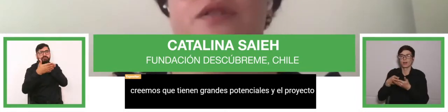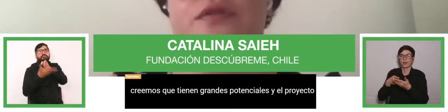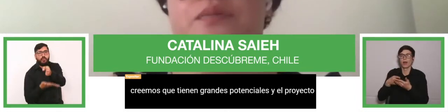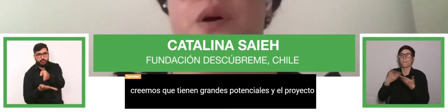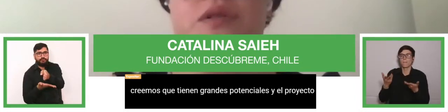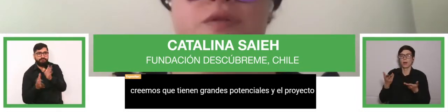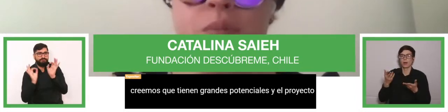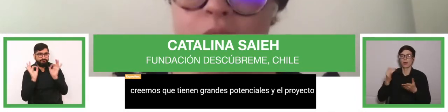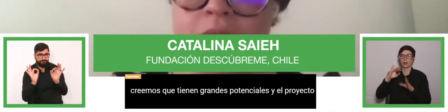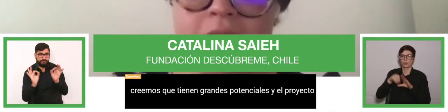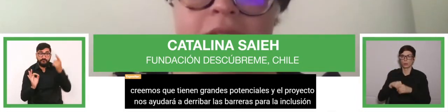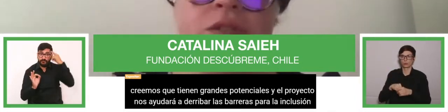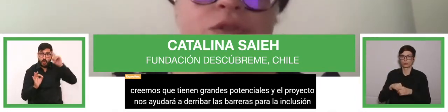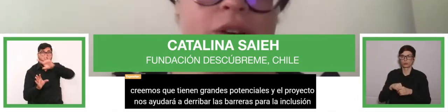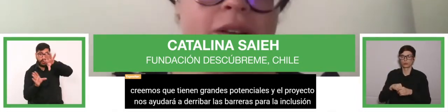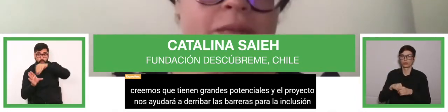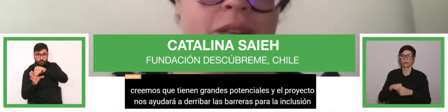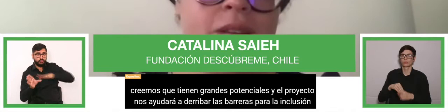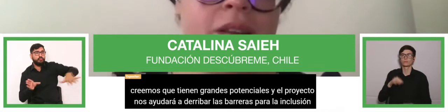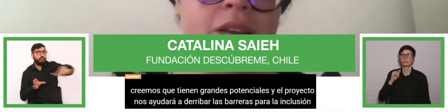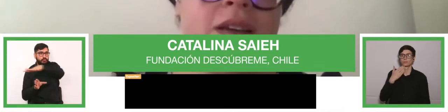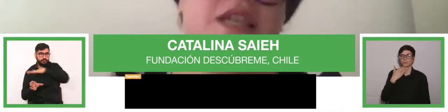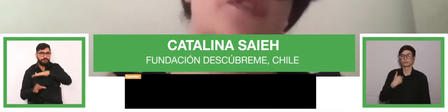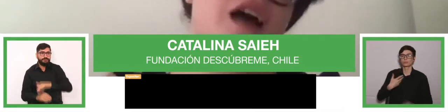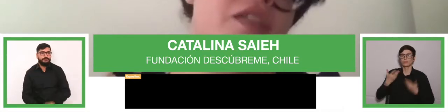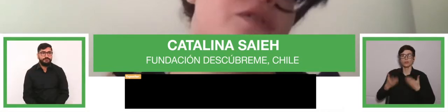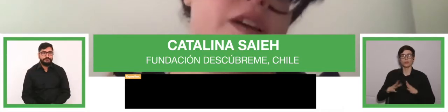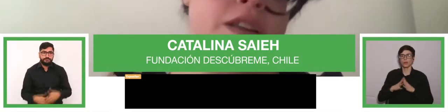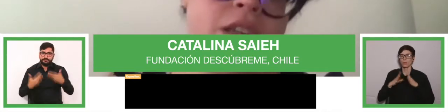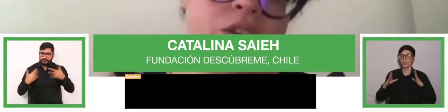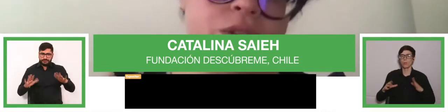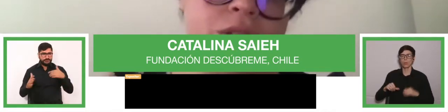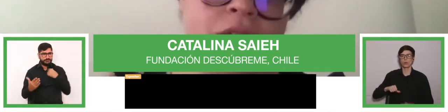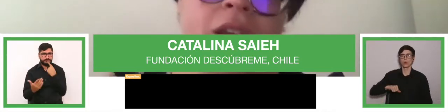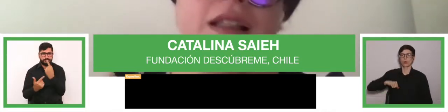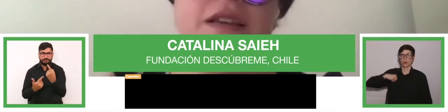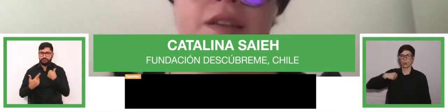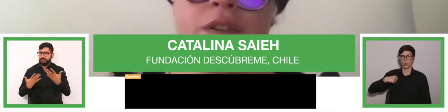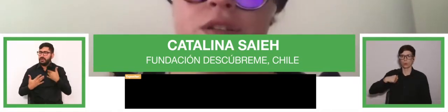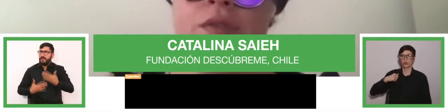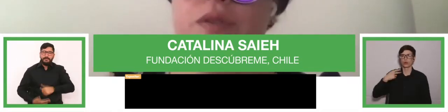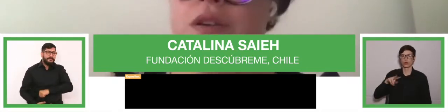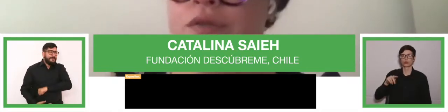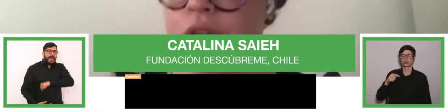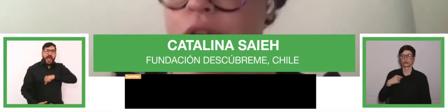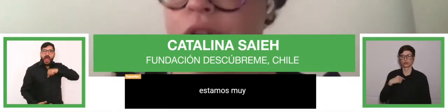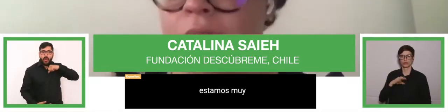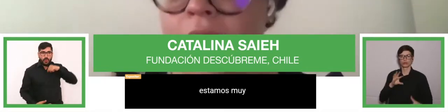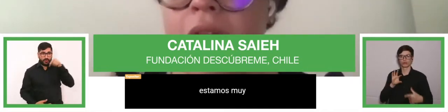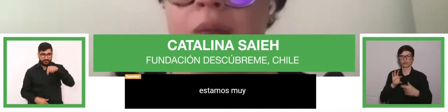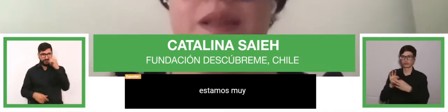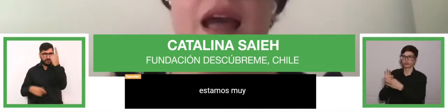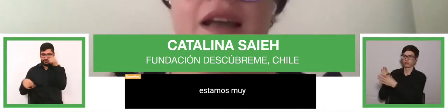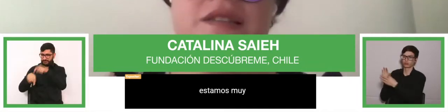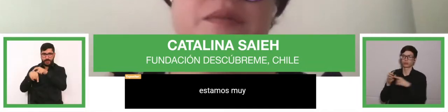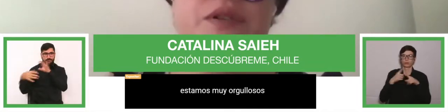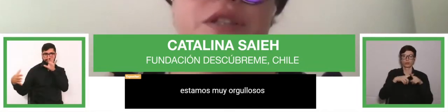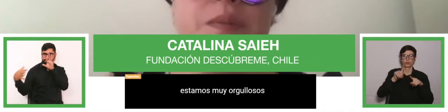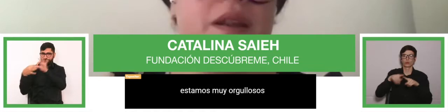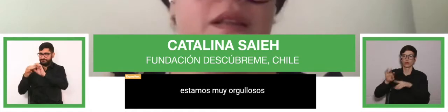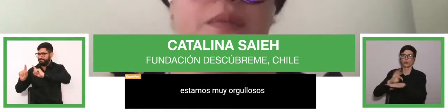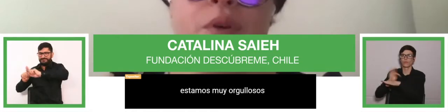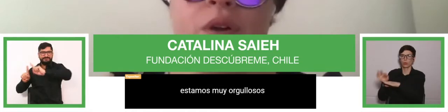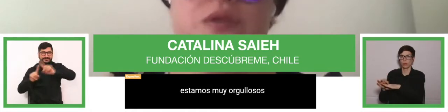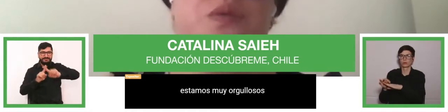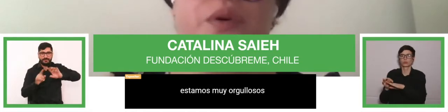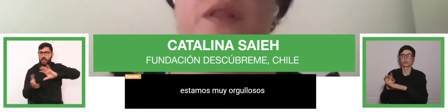proud partners of both Euro Project and Ashoka. Several other organizations, like Sabanci Foundation, for example, have been